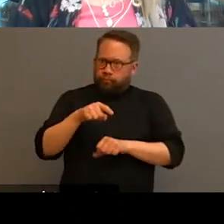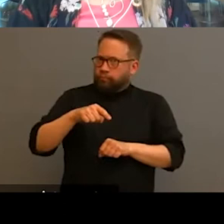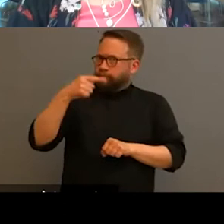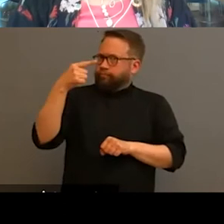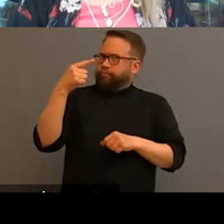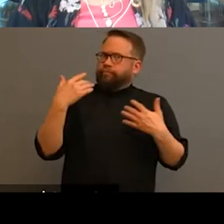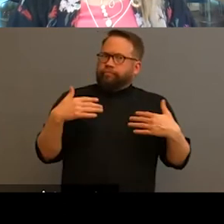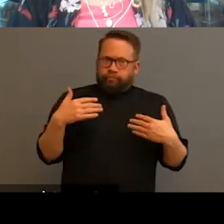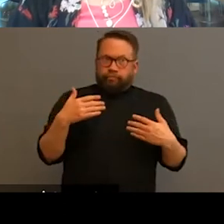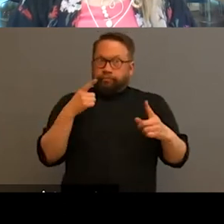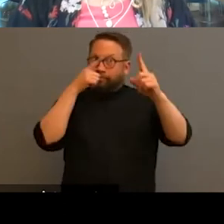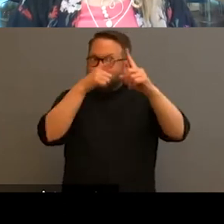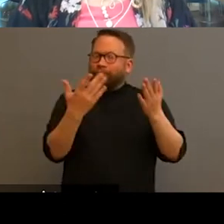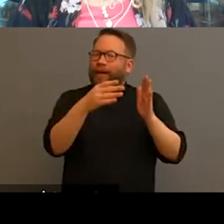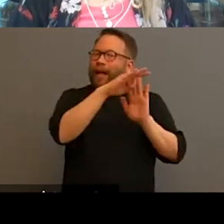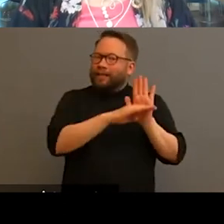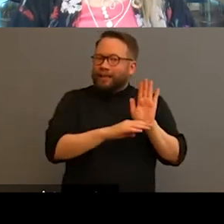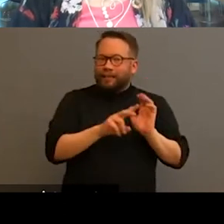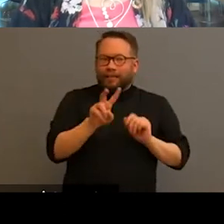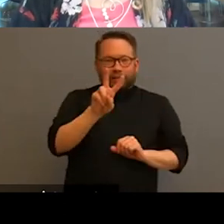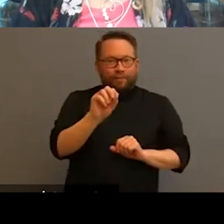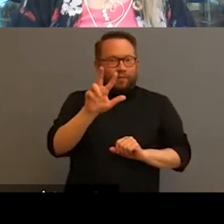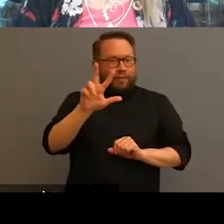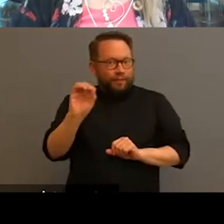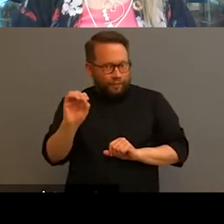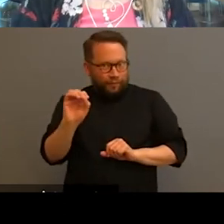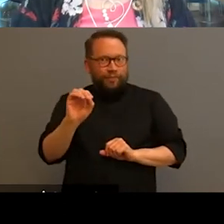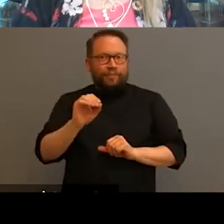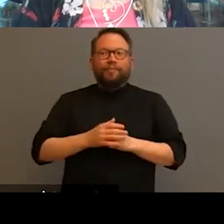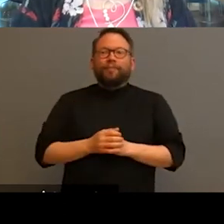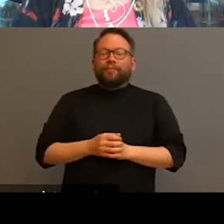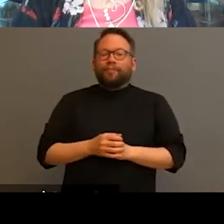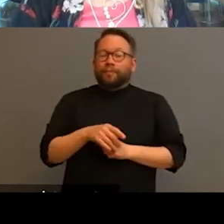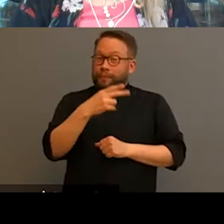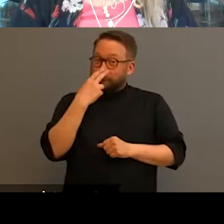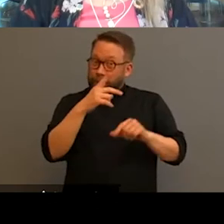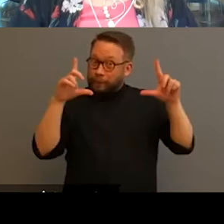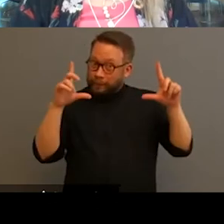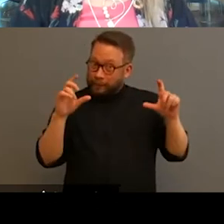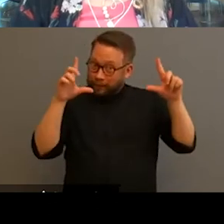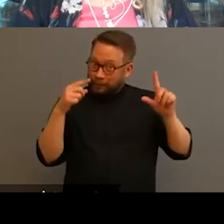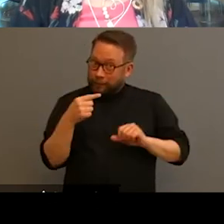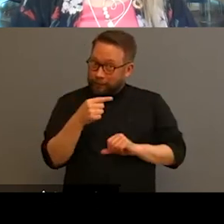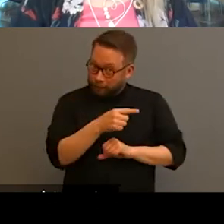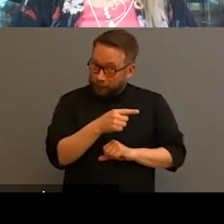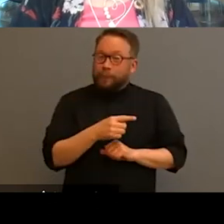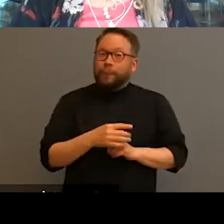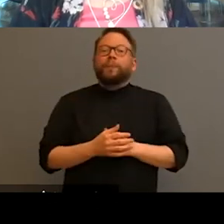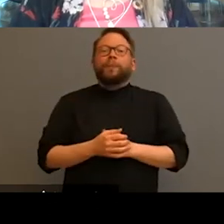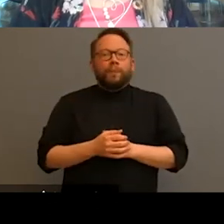2030. And you can see our, in the picture, you can see our globe surrounded with